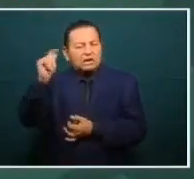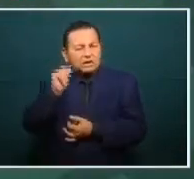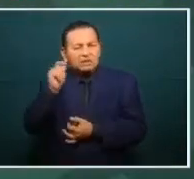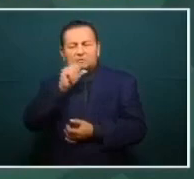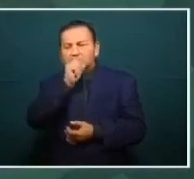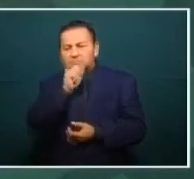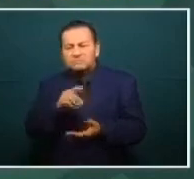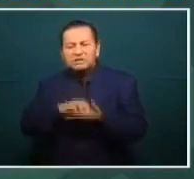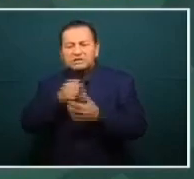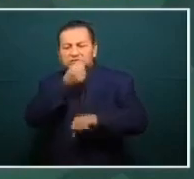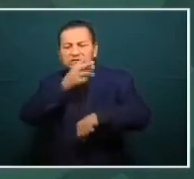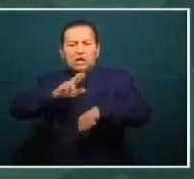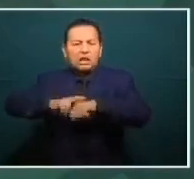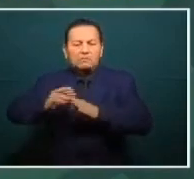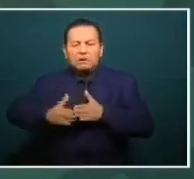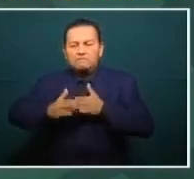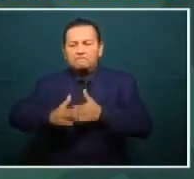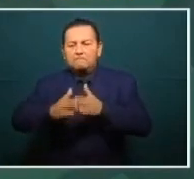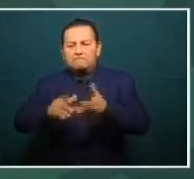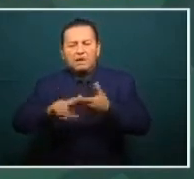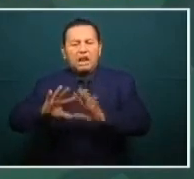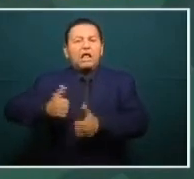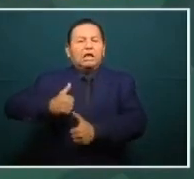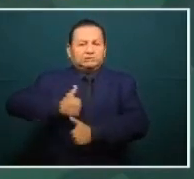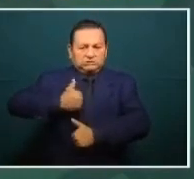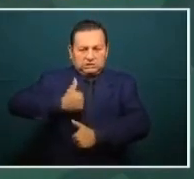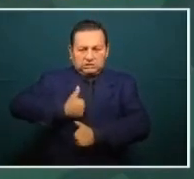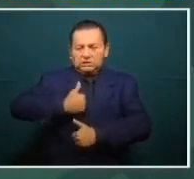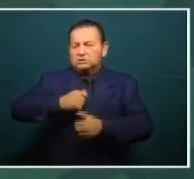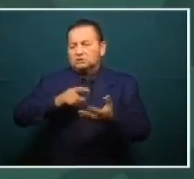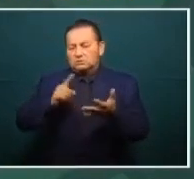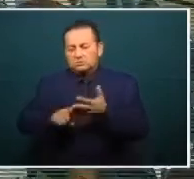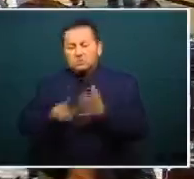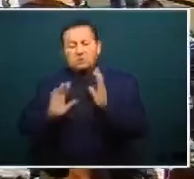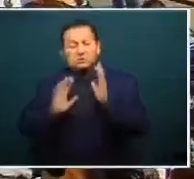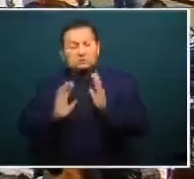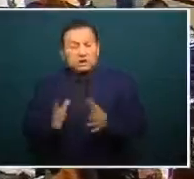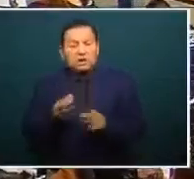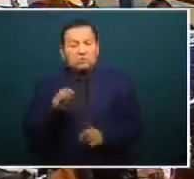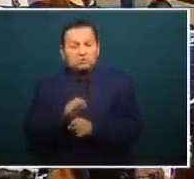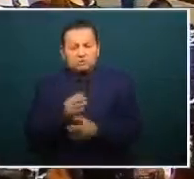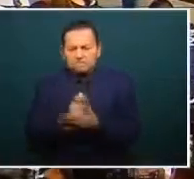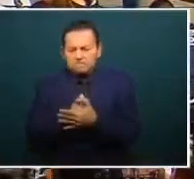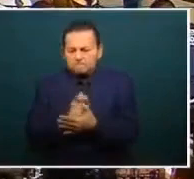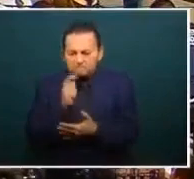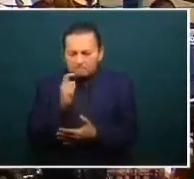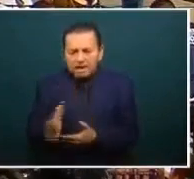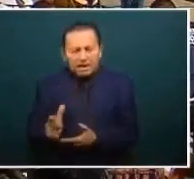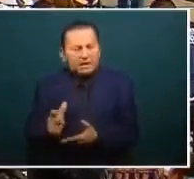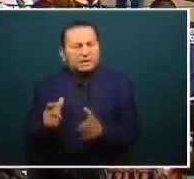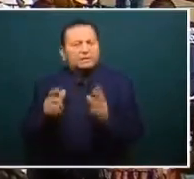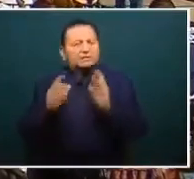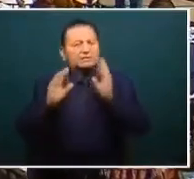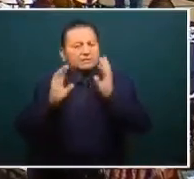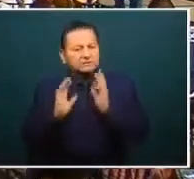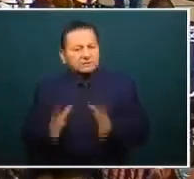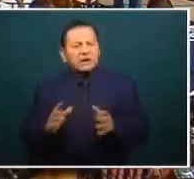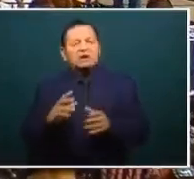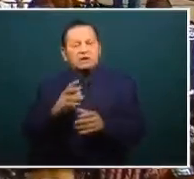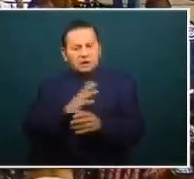And now those that have retired from the Marines, from Pemex, from electrical